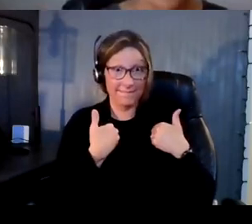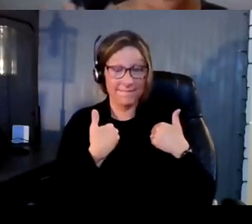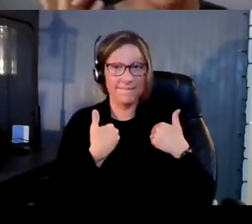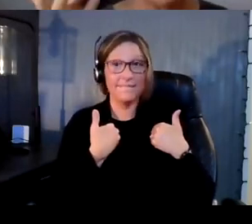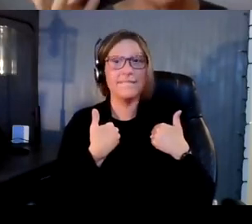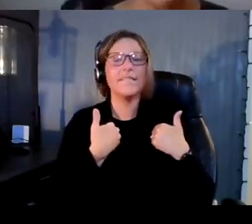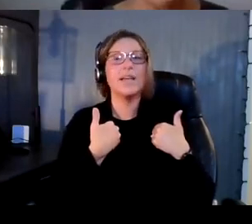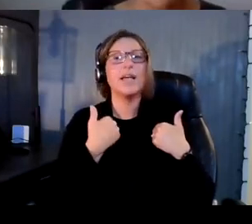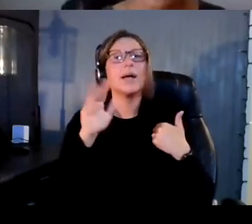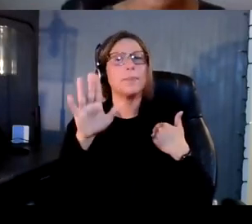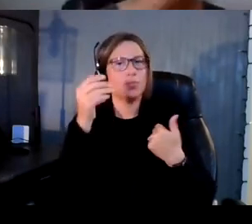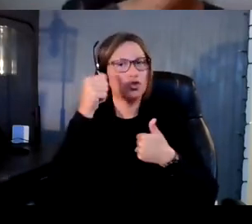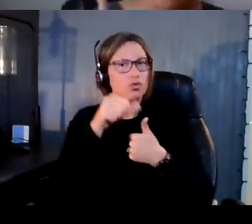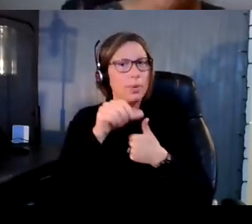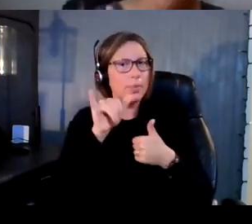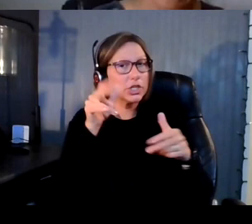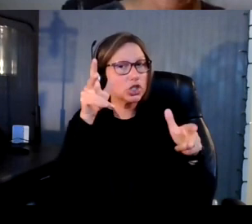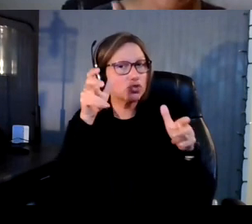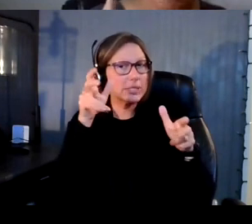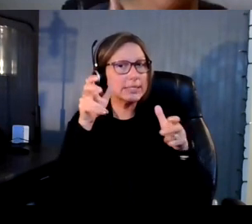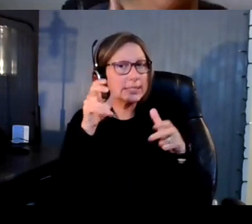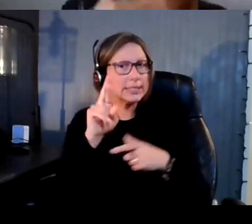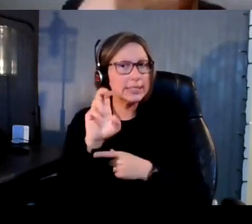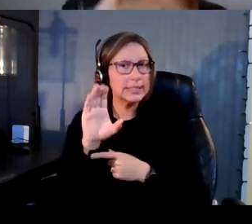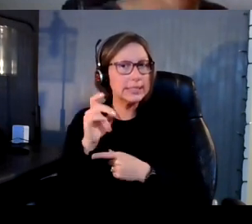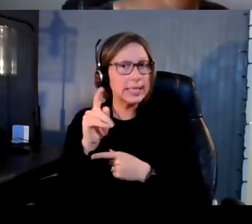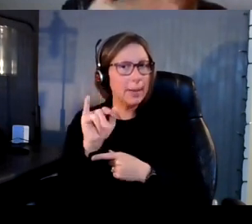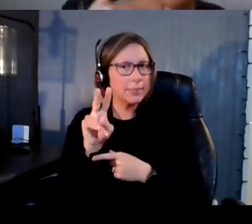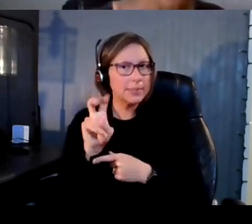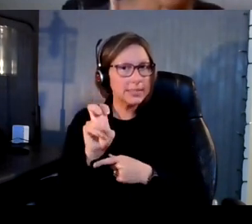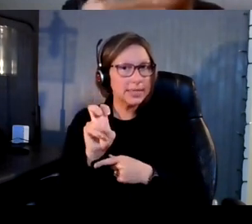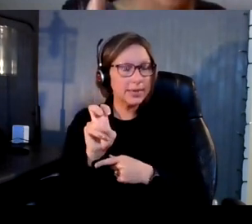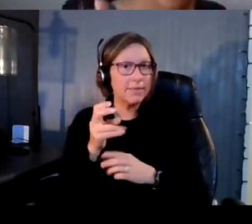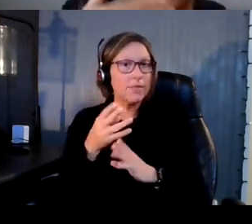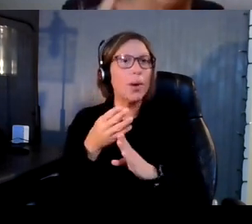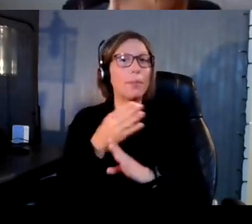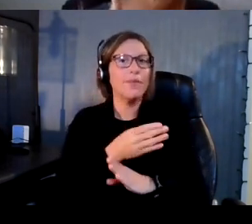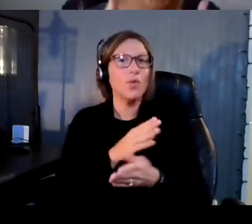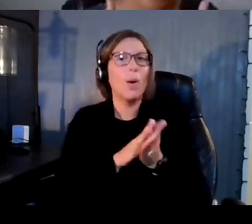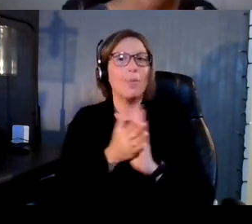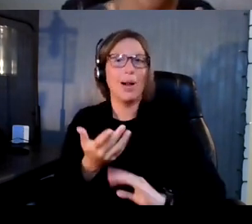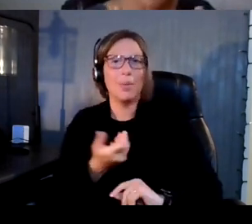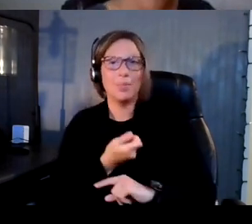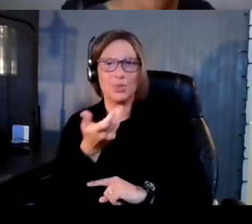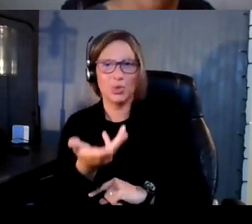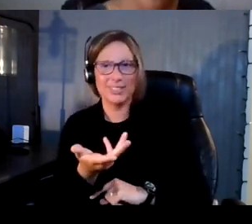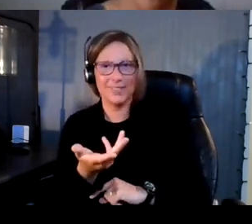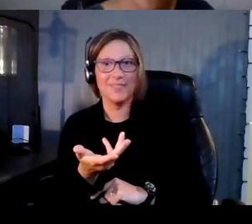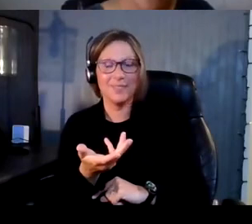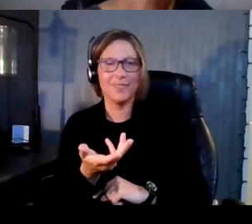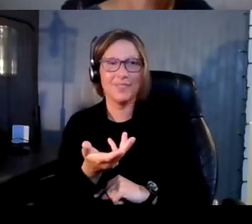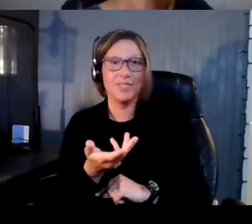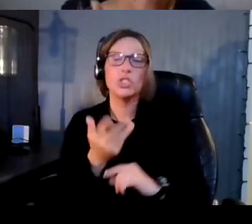is still that receptive piece that we've got to put in before we can ever get that expressive. So while we're still at